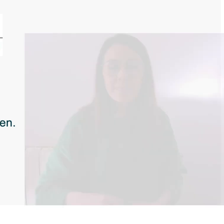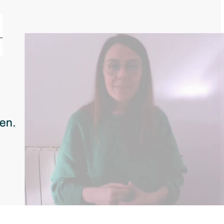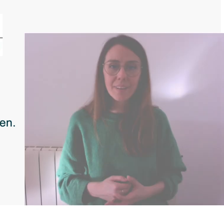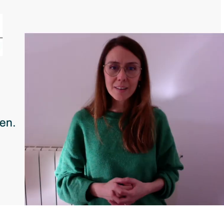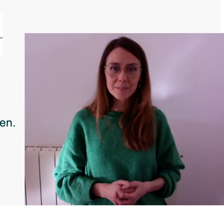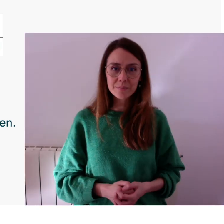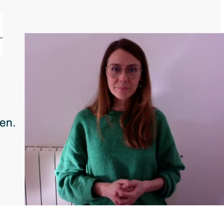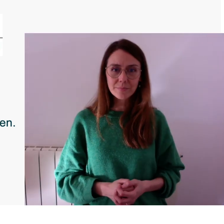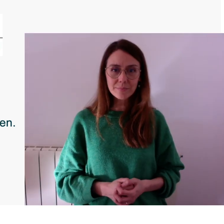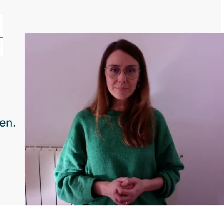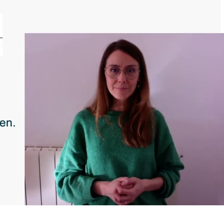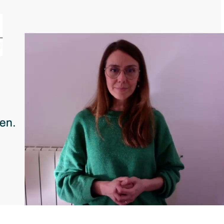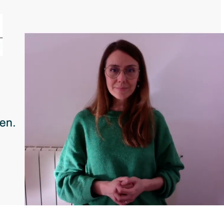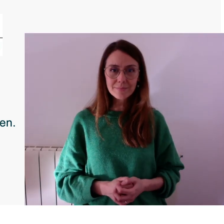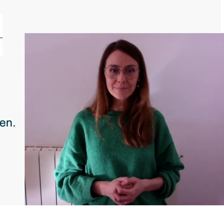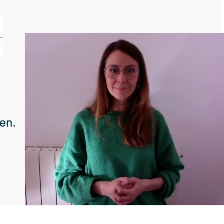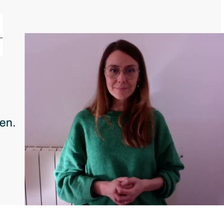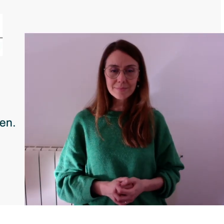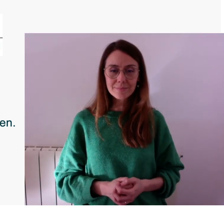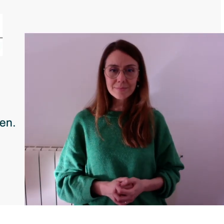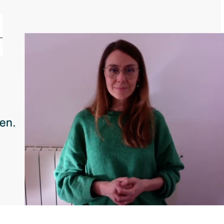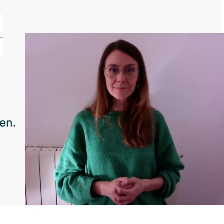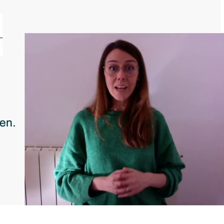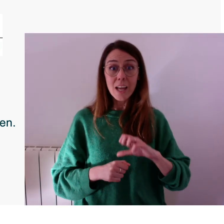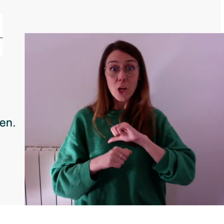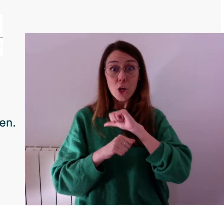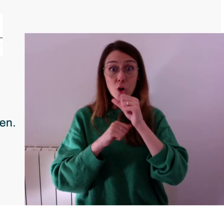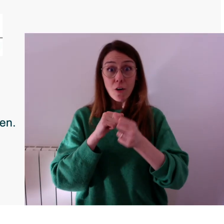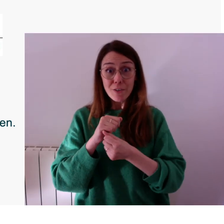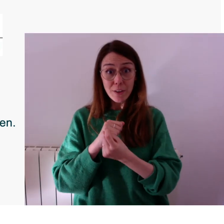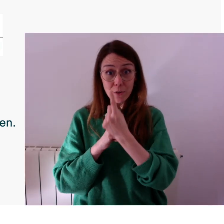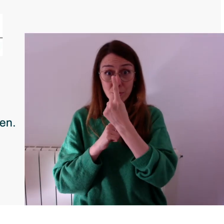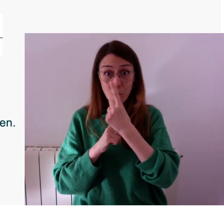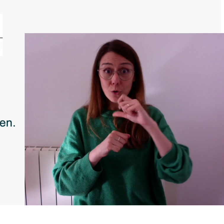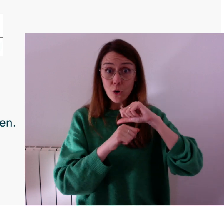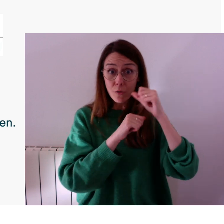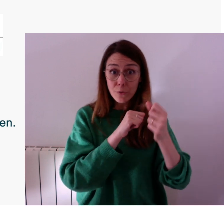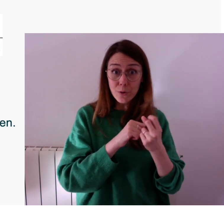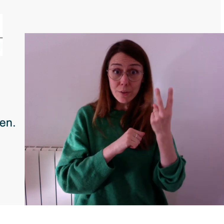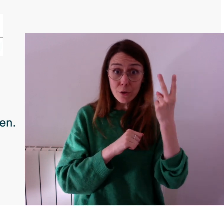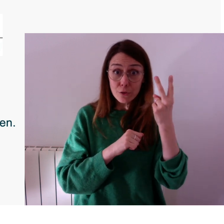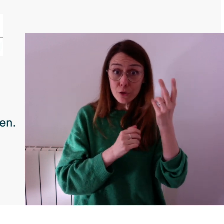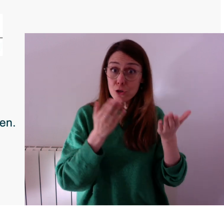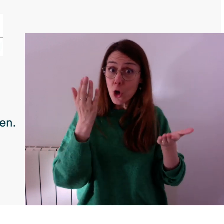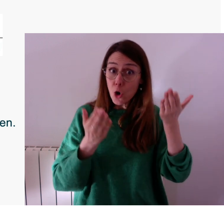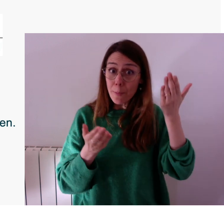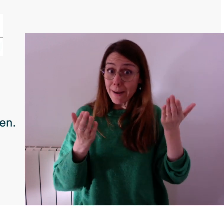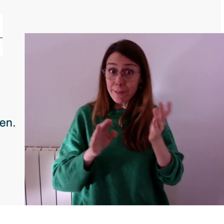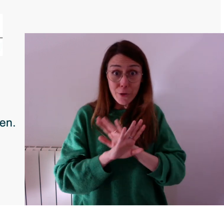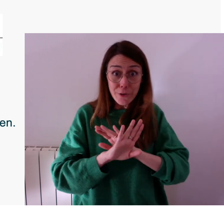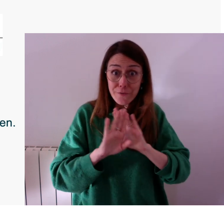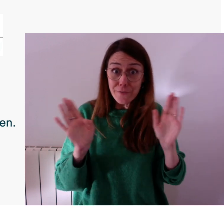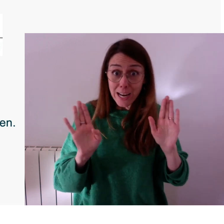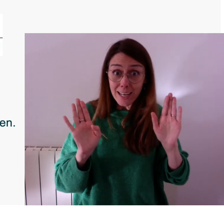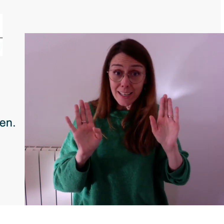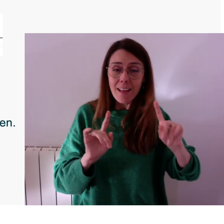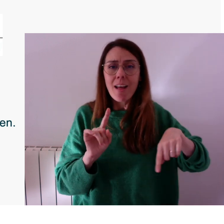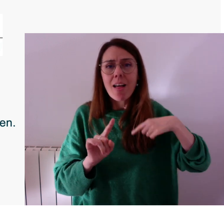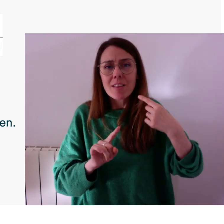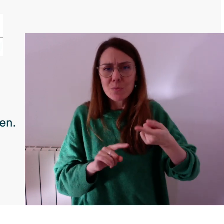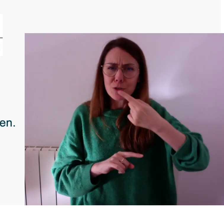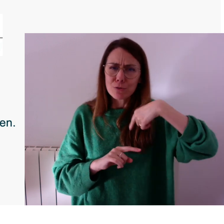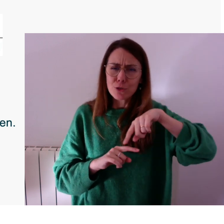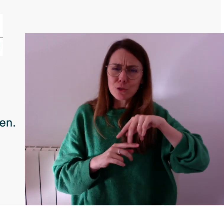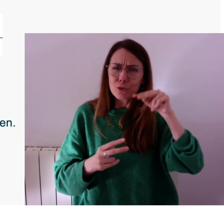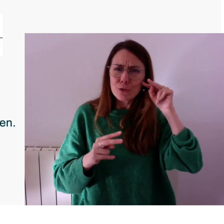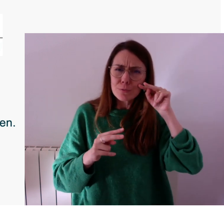So after looking at the factors that influence the choice of the one and the two end shape, we focus